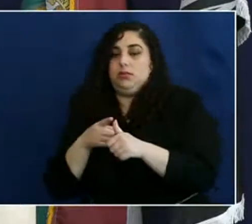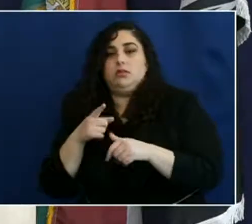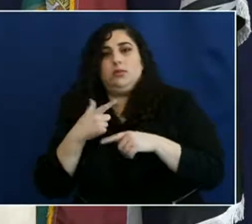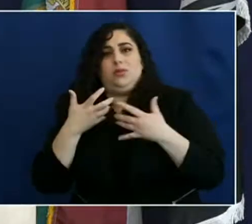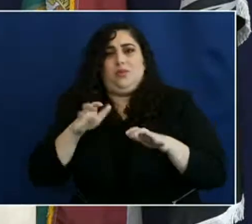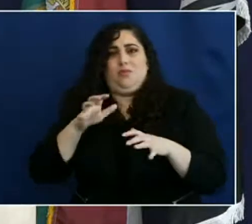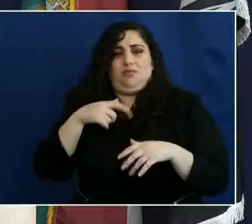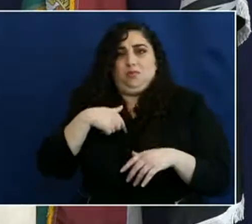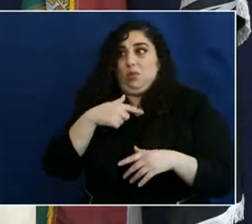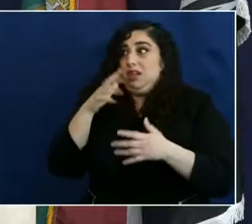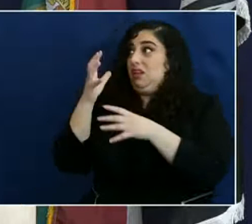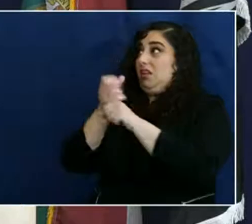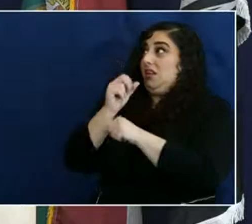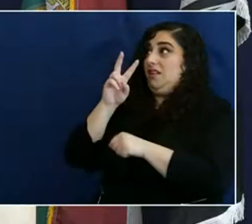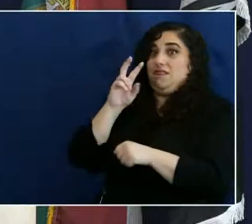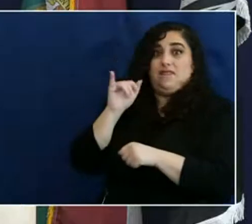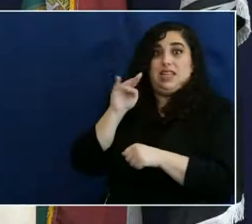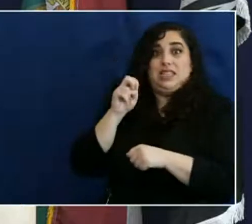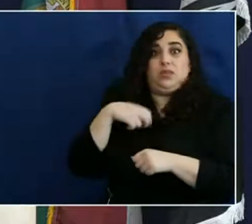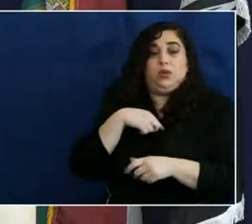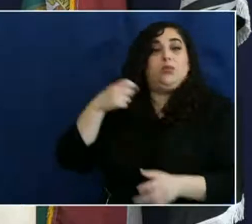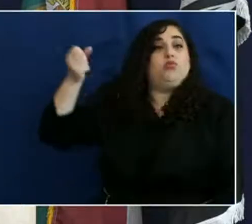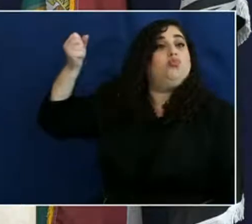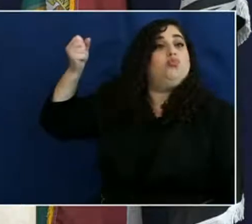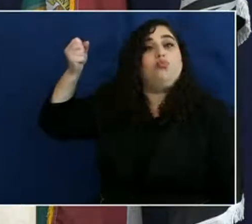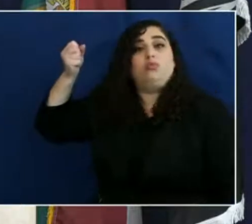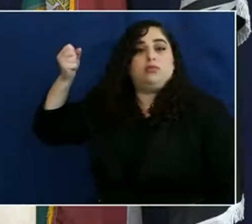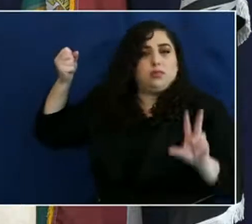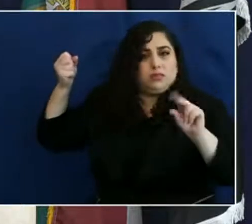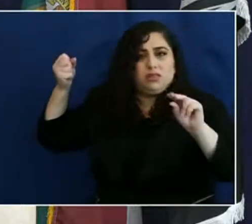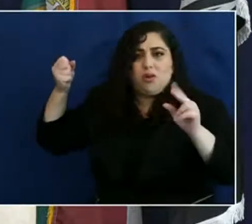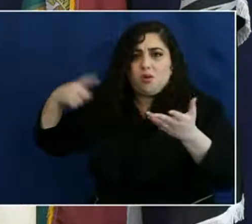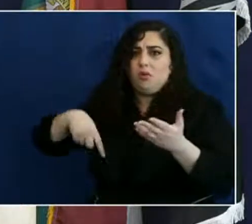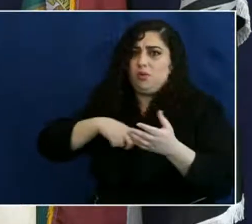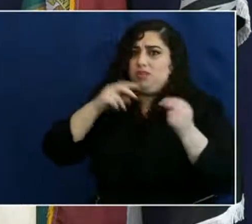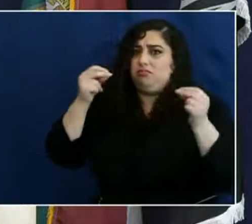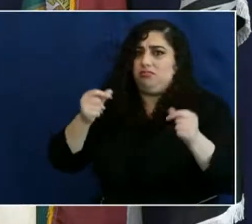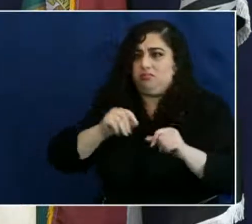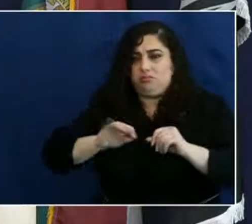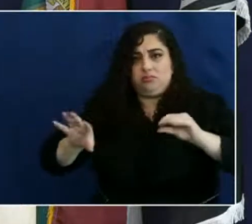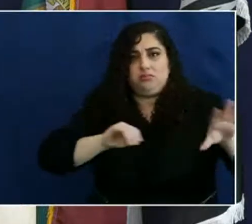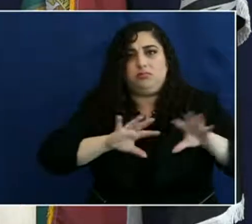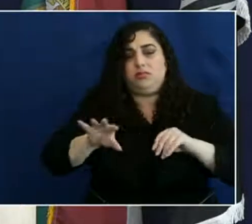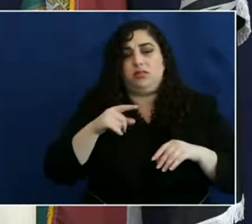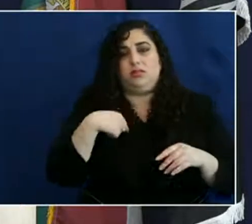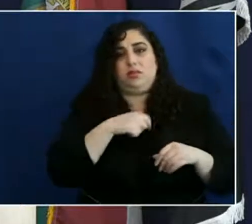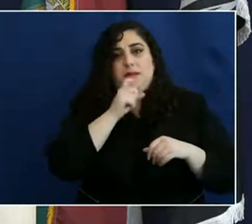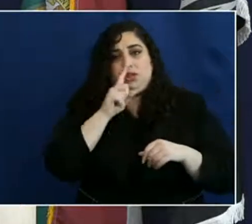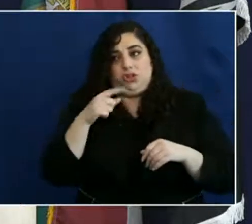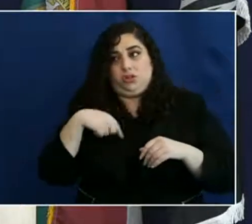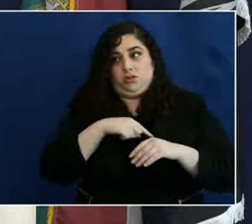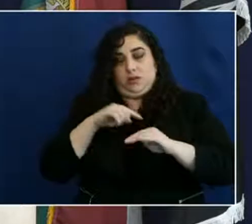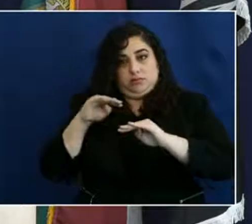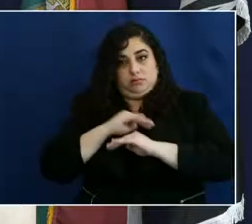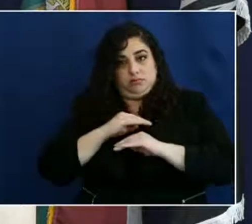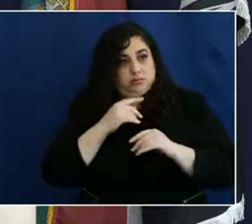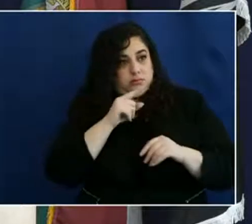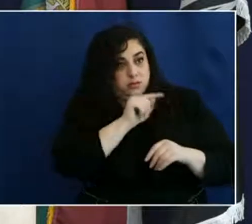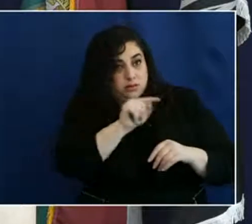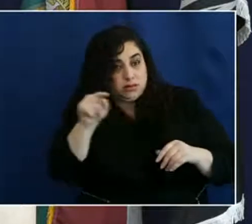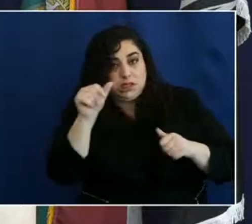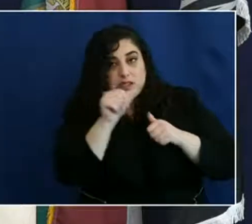scheduled appointments. We're waiting for the arrival of more vaccines to fulfill those to be administered. I see. Okay, thank you.